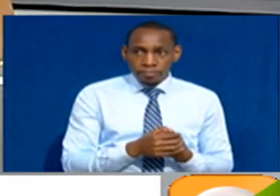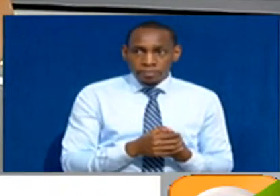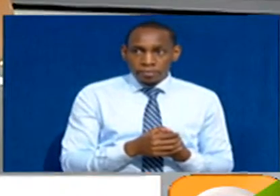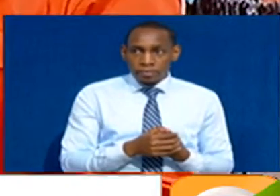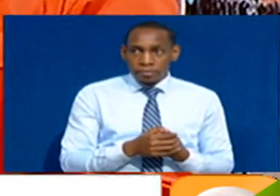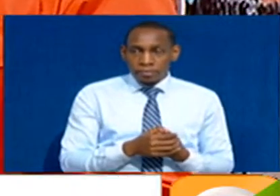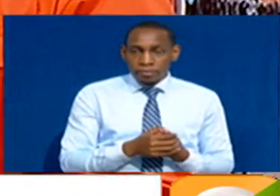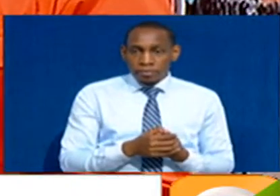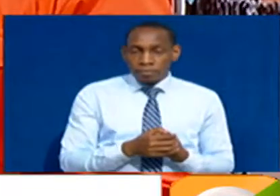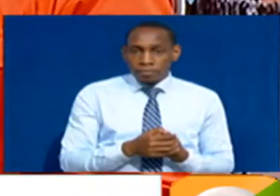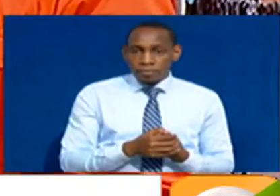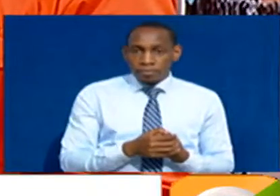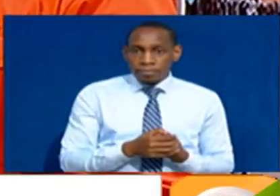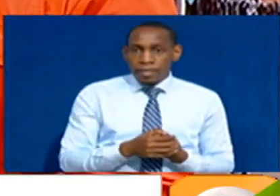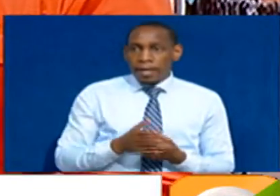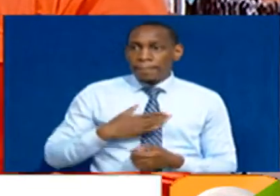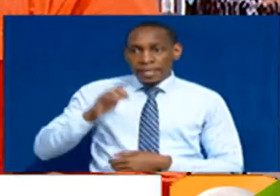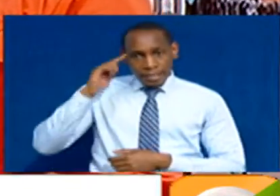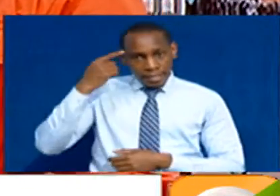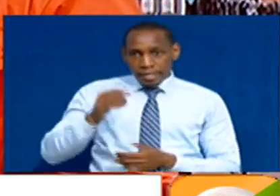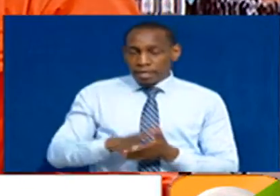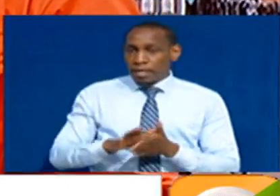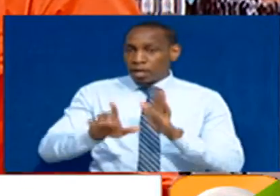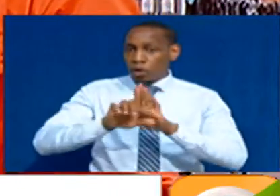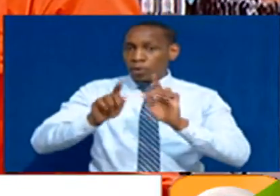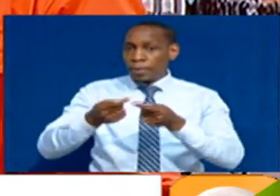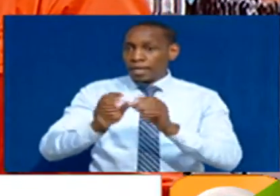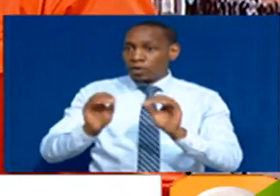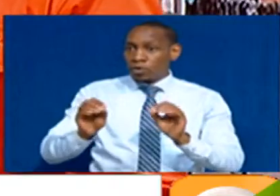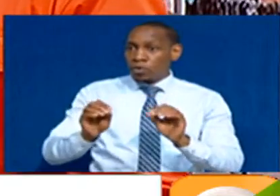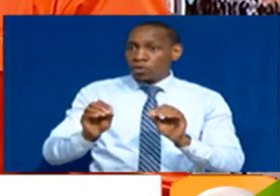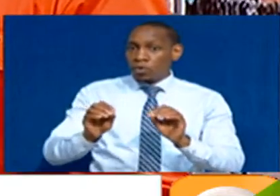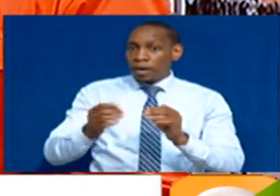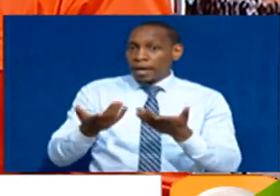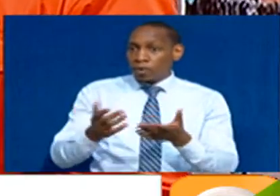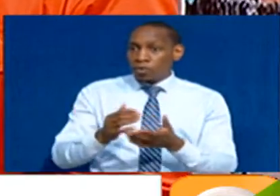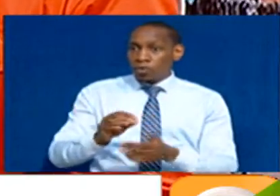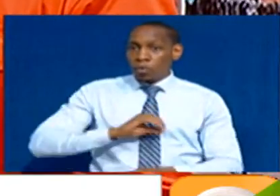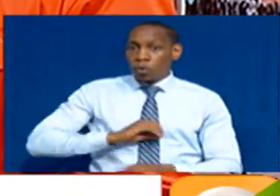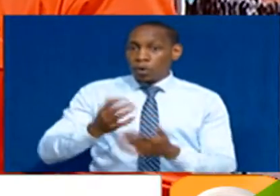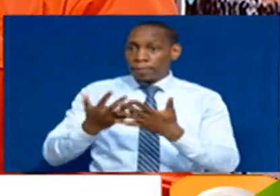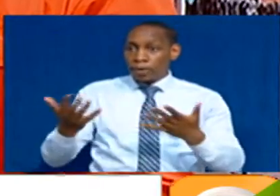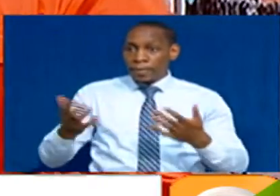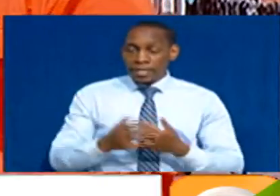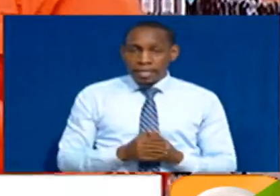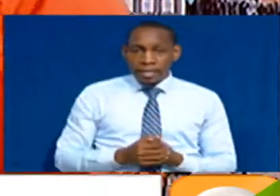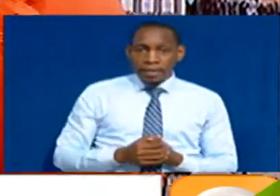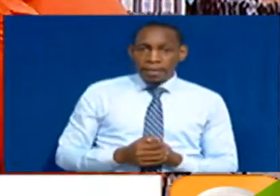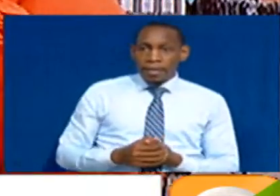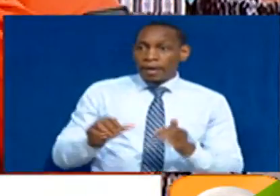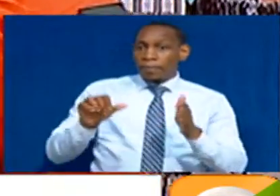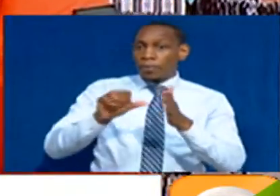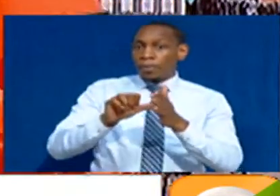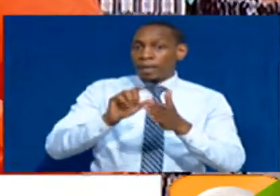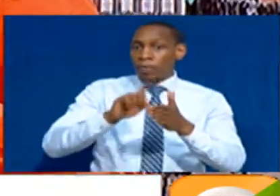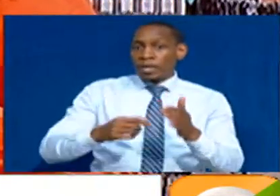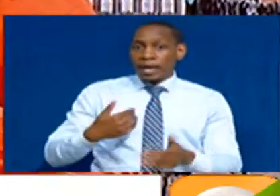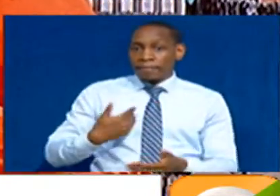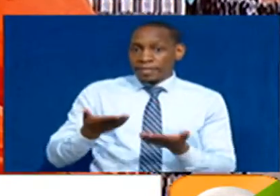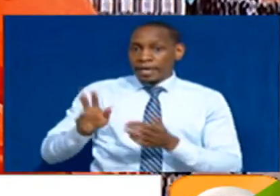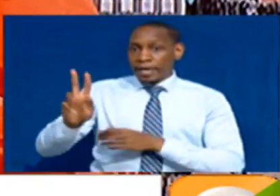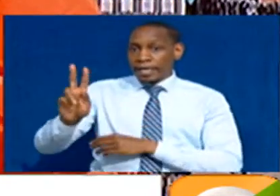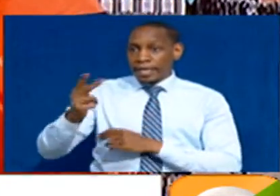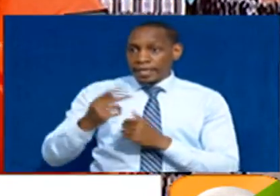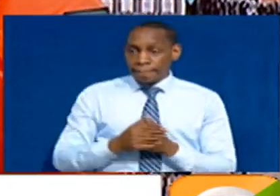I'd love to have that one day. And I think there's nothing illegal about it in terms of owning property. Because, you know, the problem we have in this